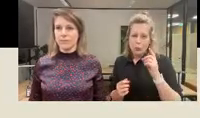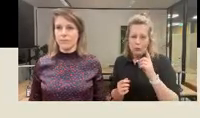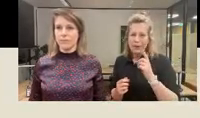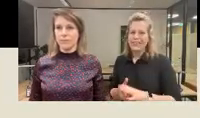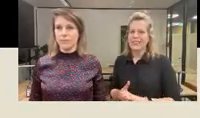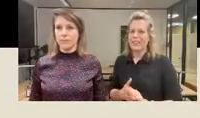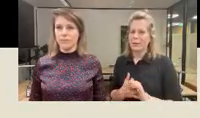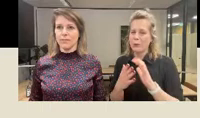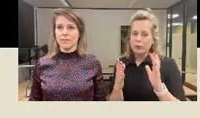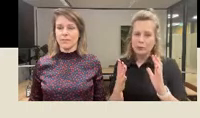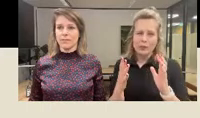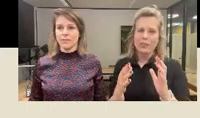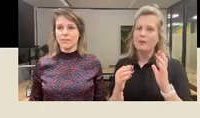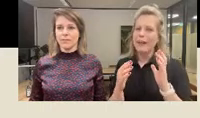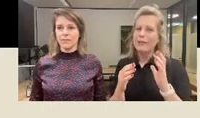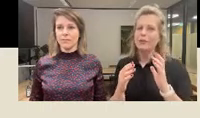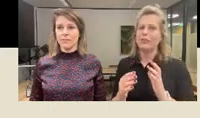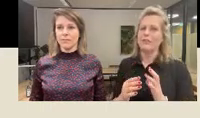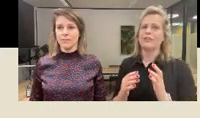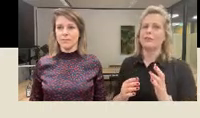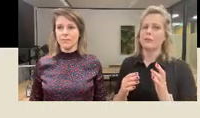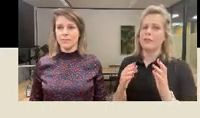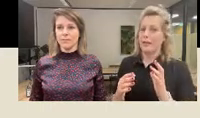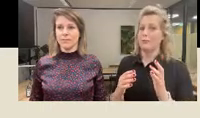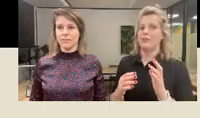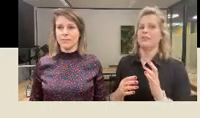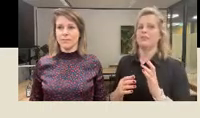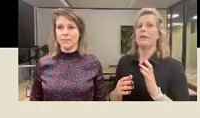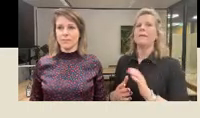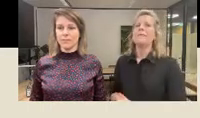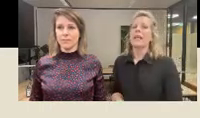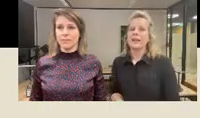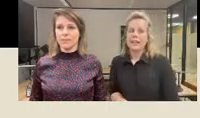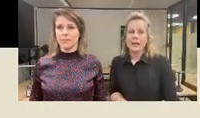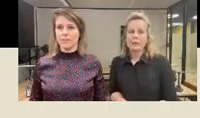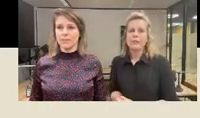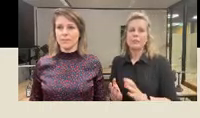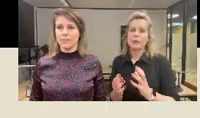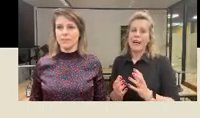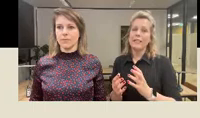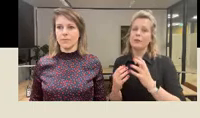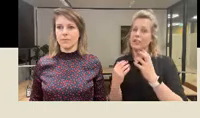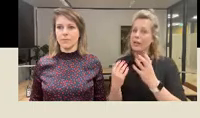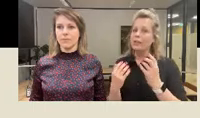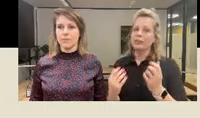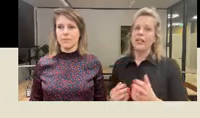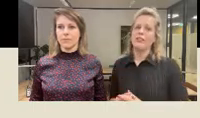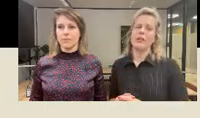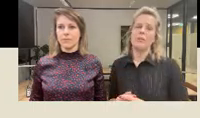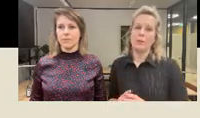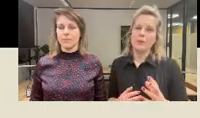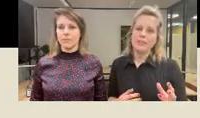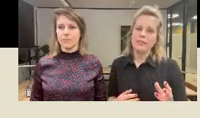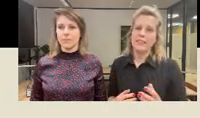that one patient had approximately 5 to 7 different therapists. And the therapist provided